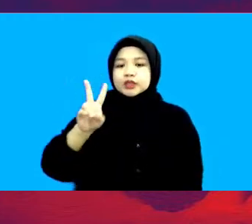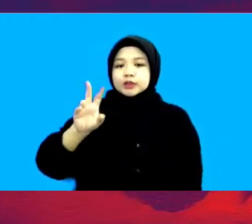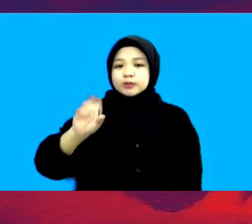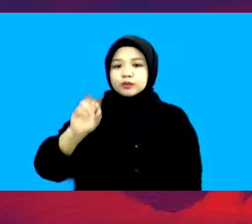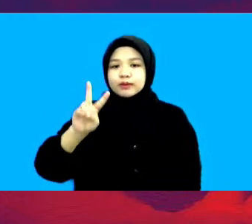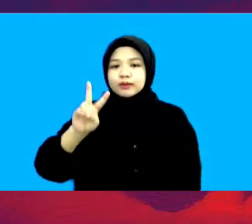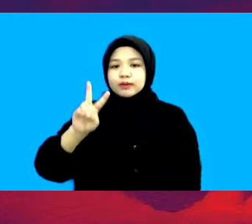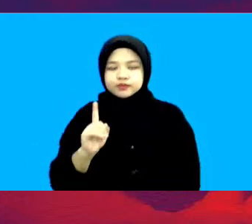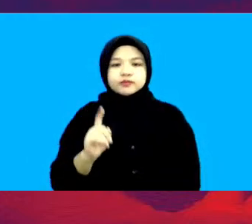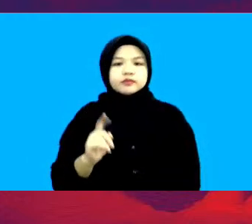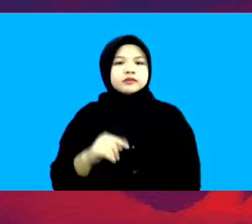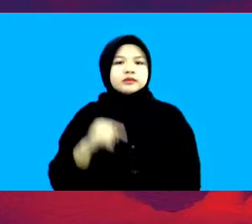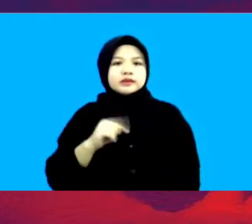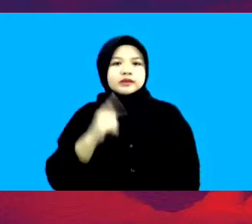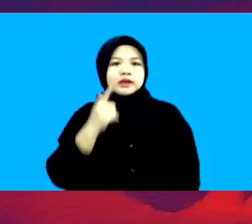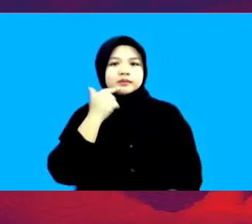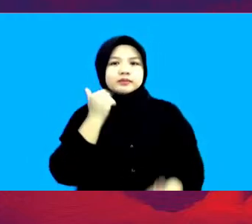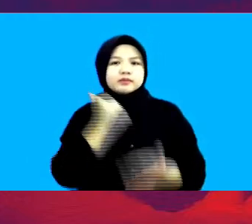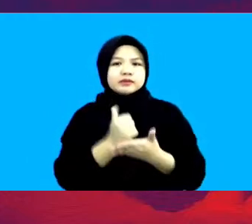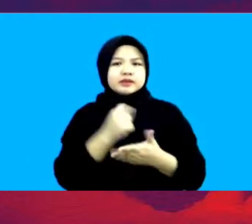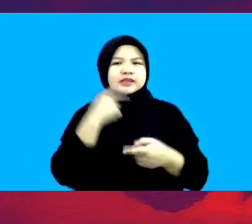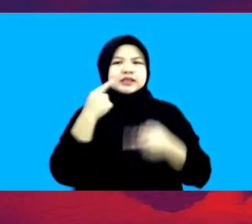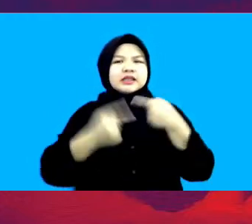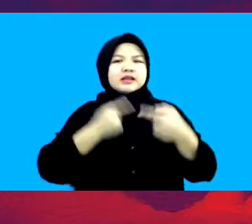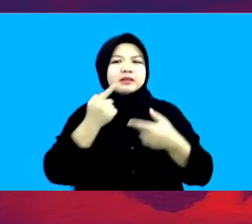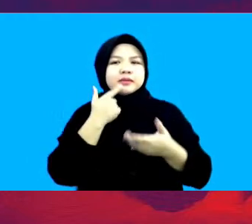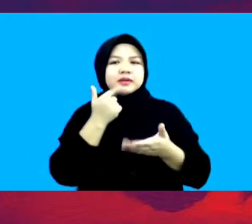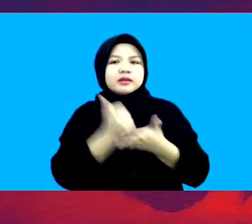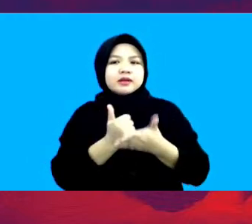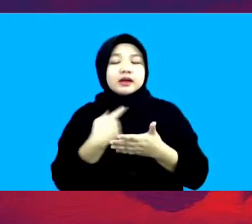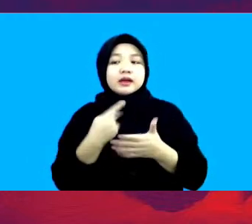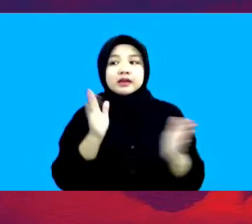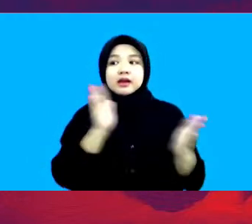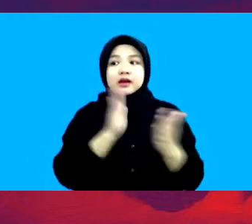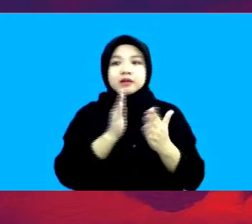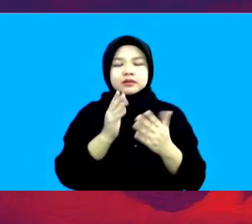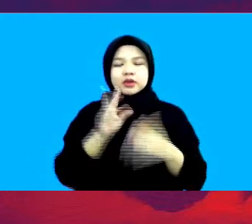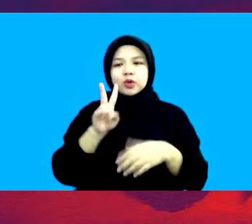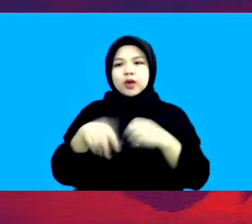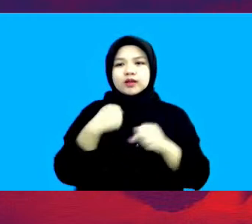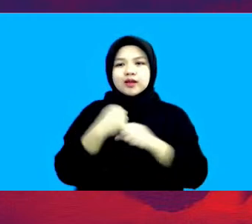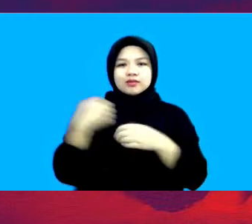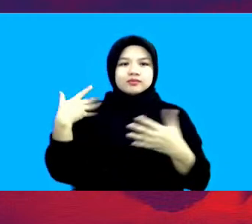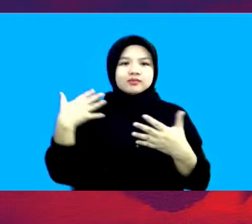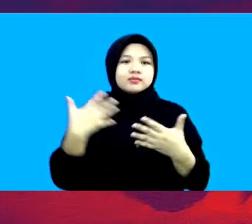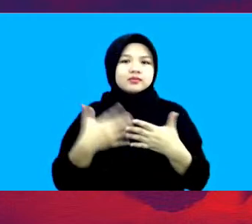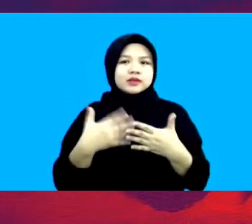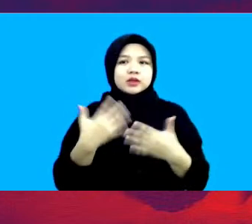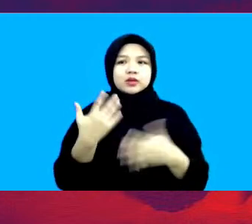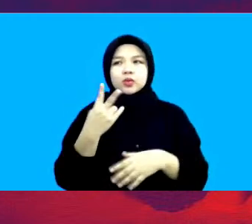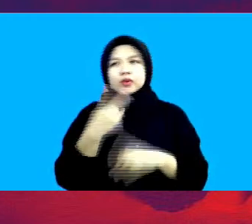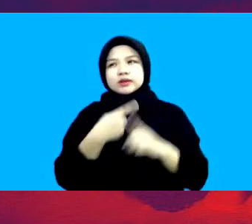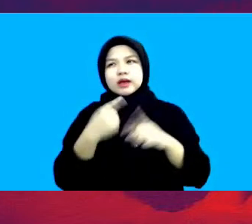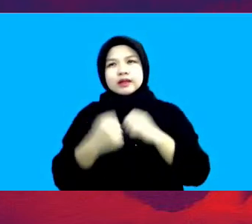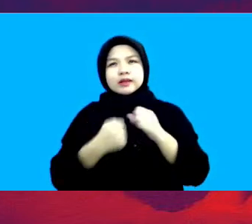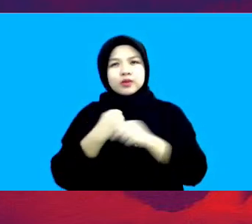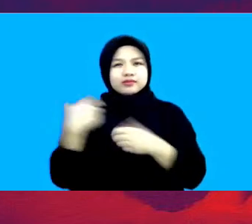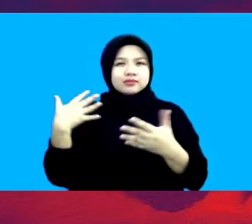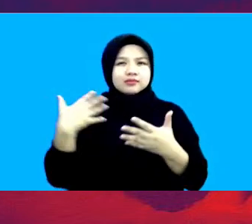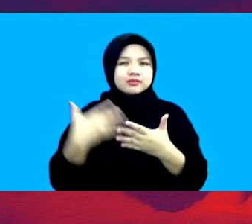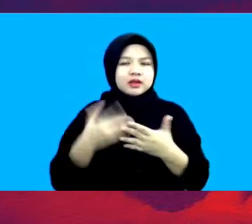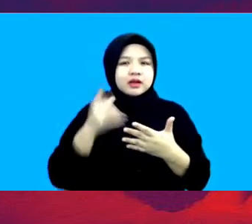important story because what we have faced in the last 2 years, 2.5 years, clearly have significant